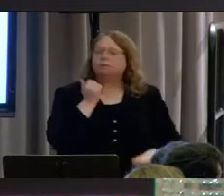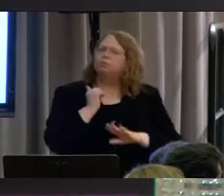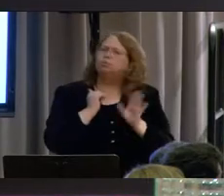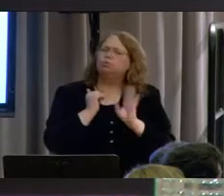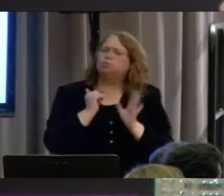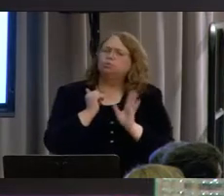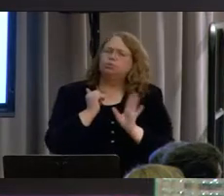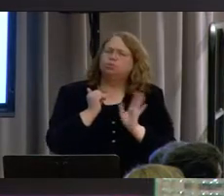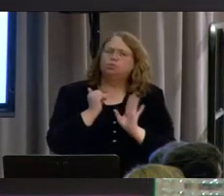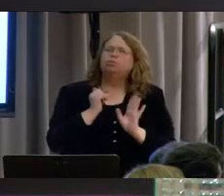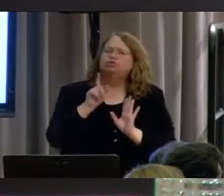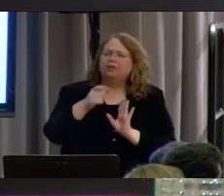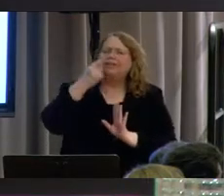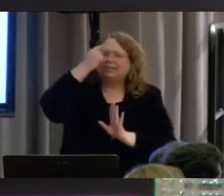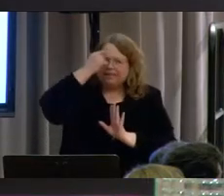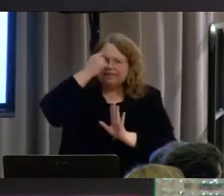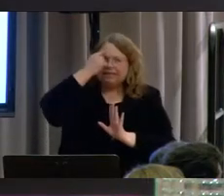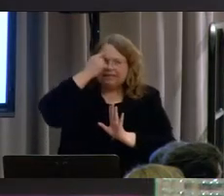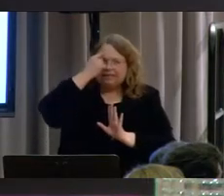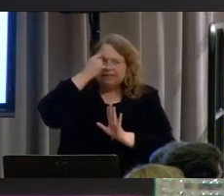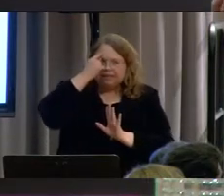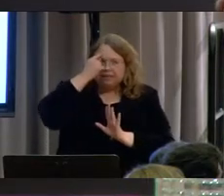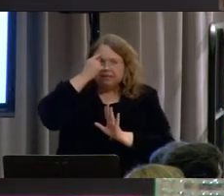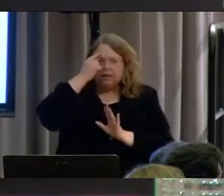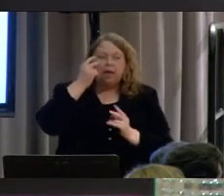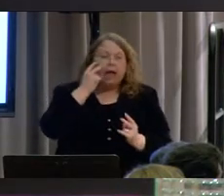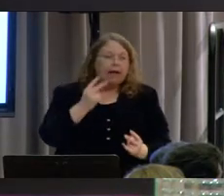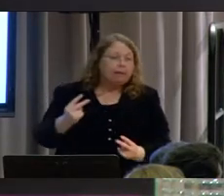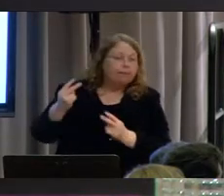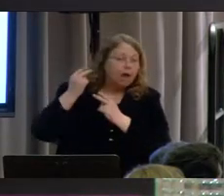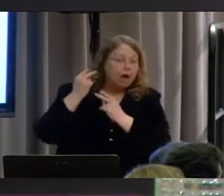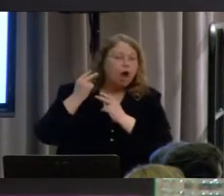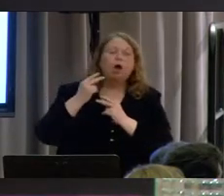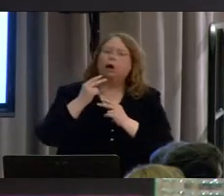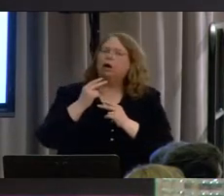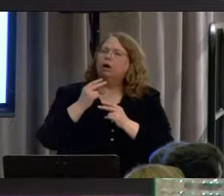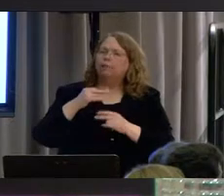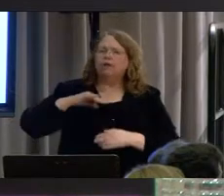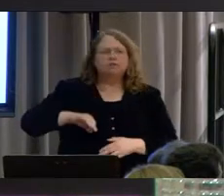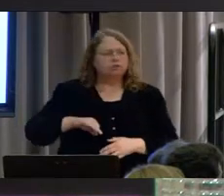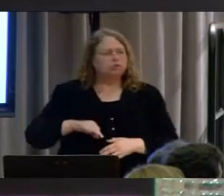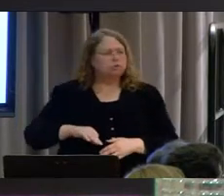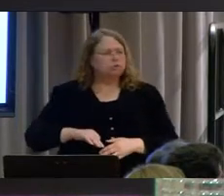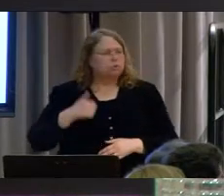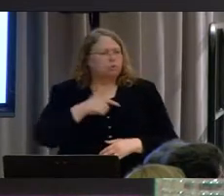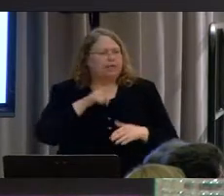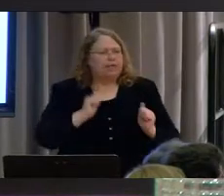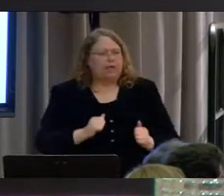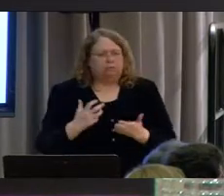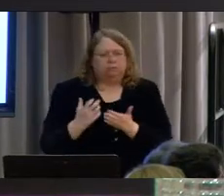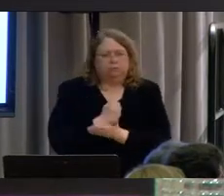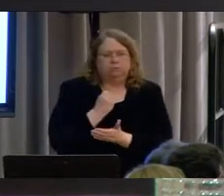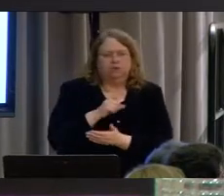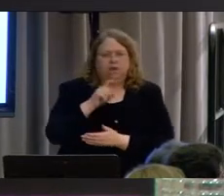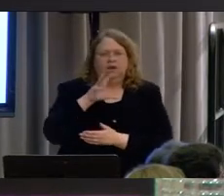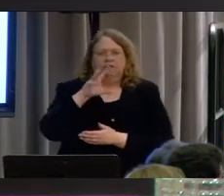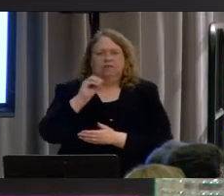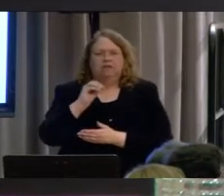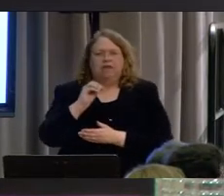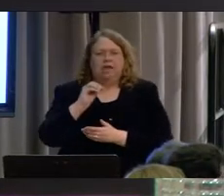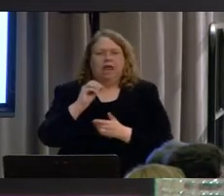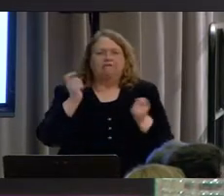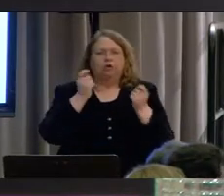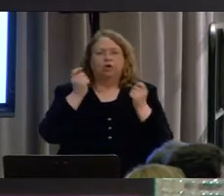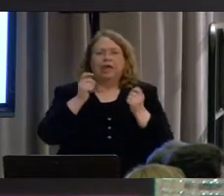be thinking about it. And commemorations are useful. You know, I think one of the things we were able to seize the 150th anniversary of Civil War